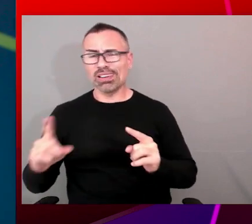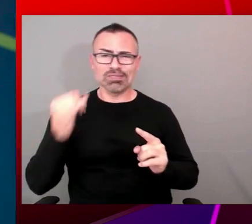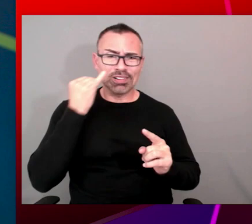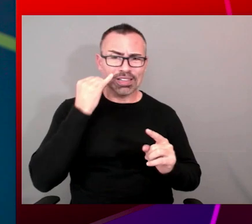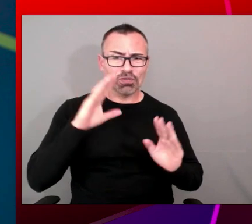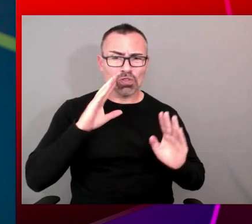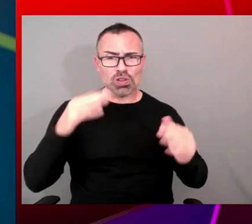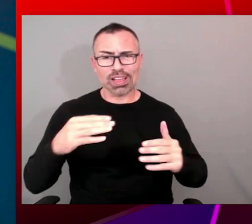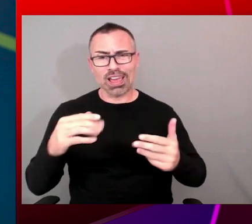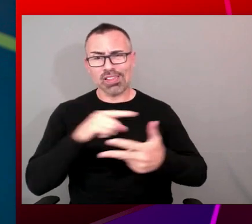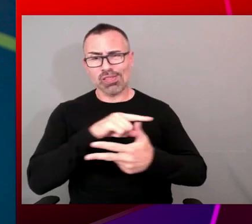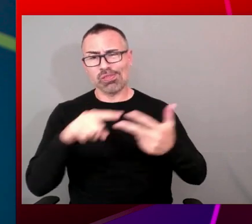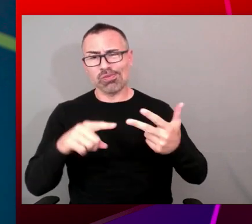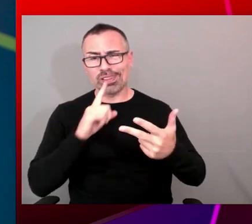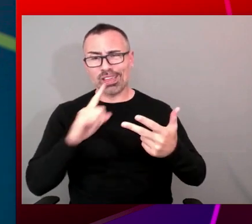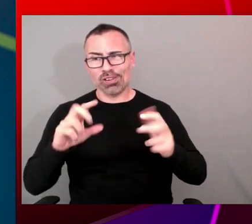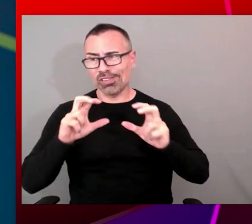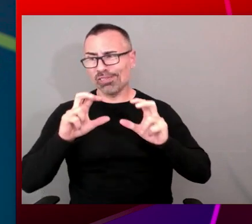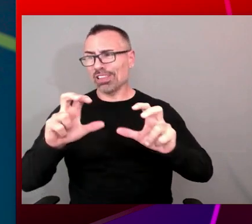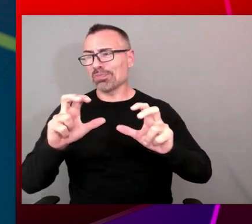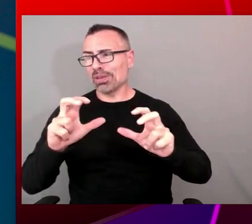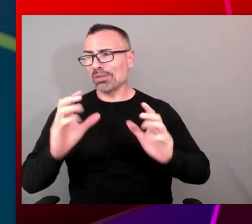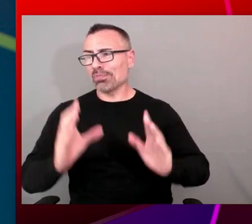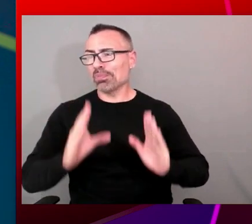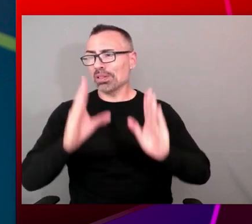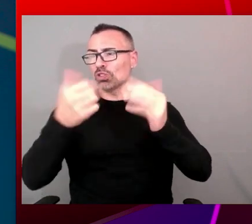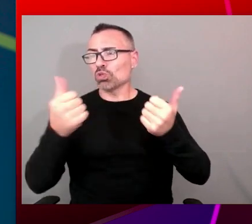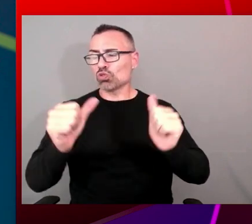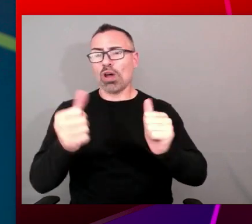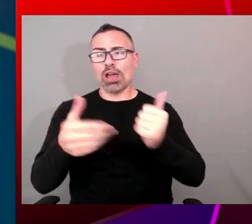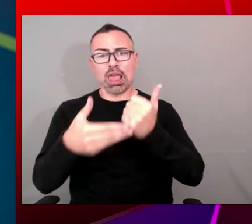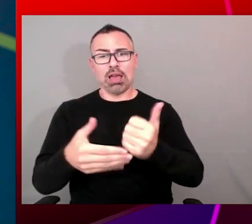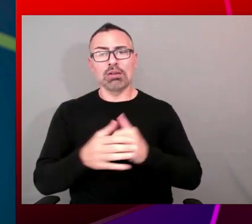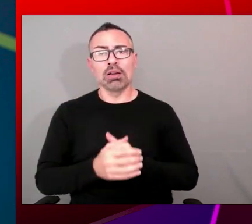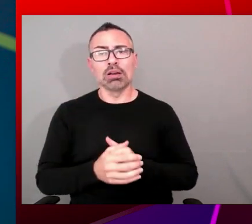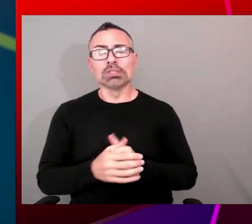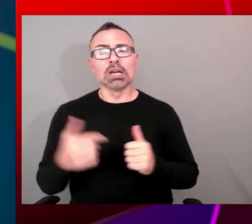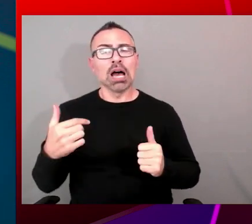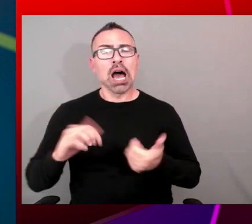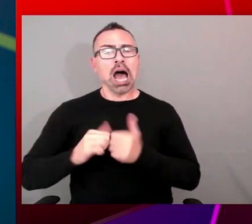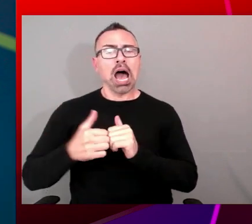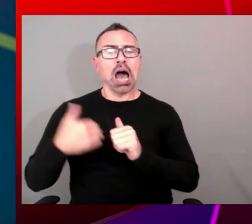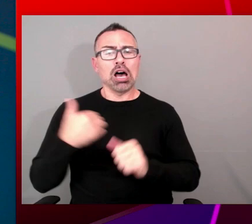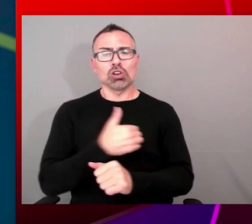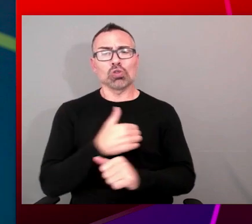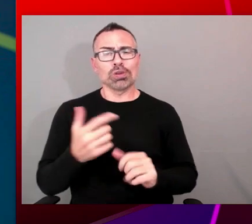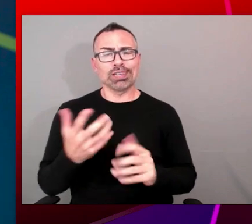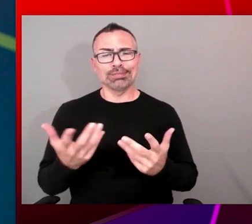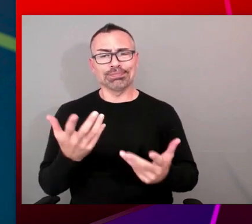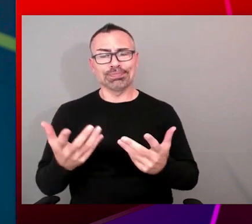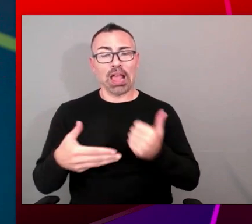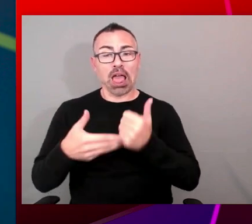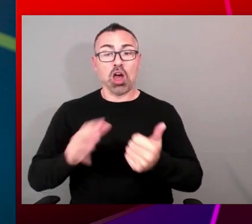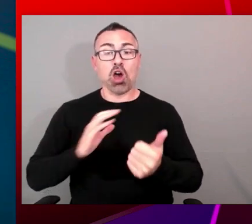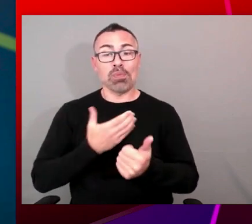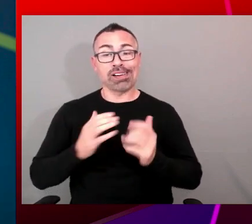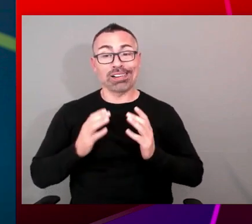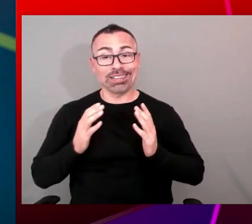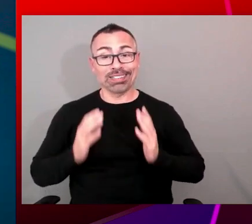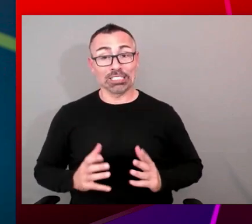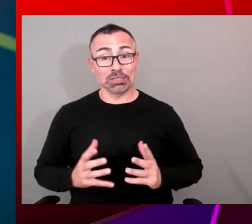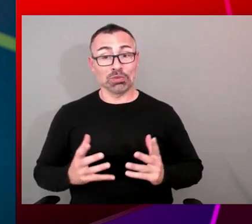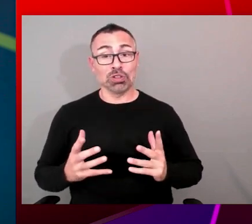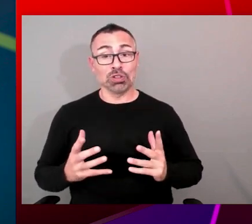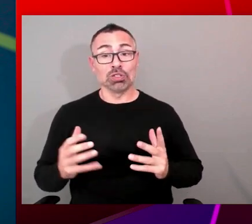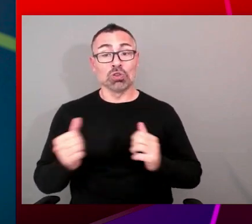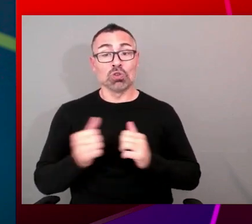there's sort of three investment pillars we're trying to help our customers with. So the first one is, how do we make, you know, how do we help our customers with the barriers to entry to